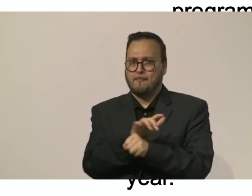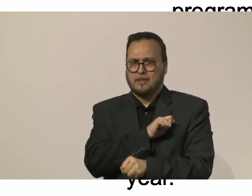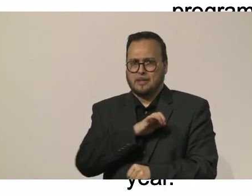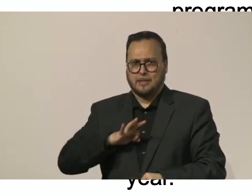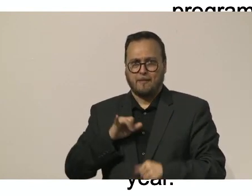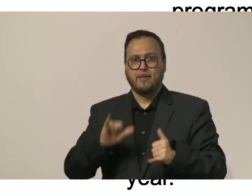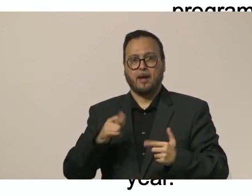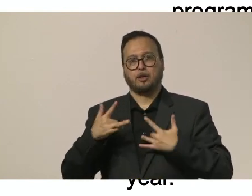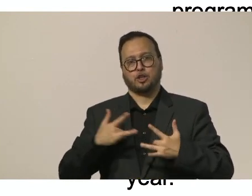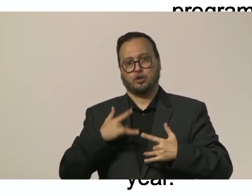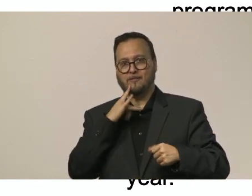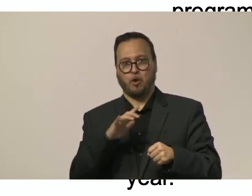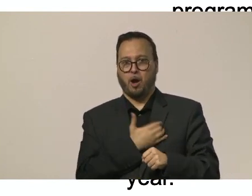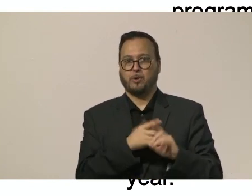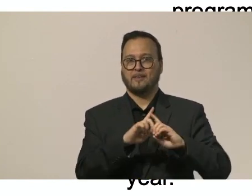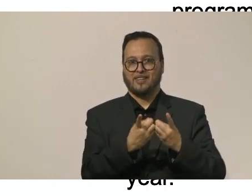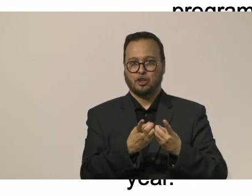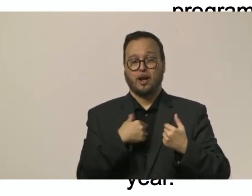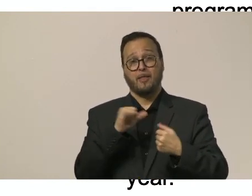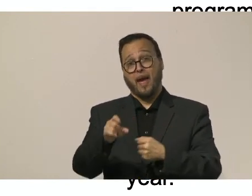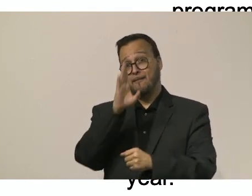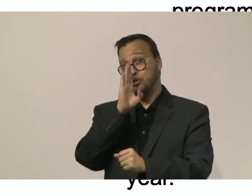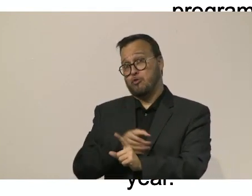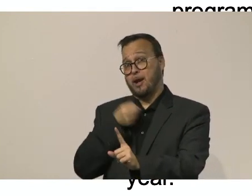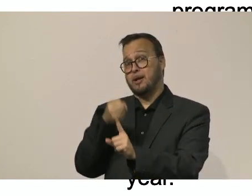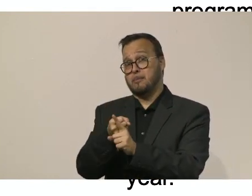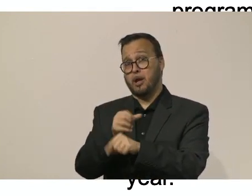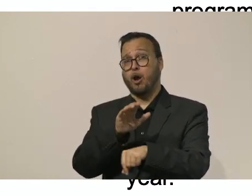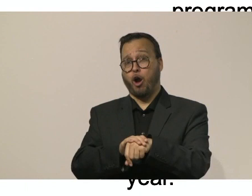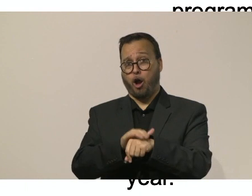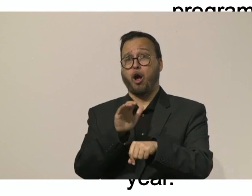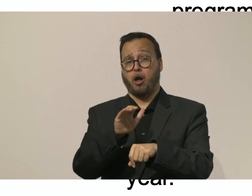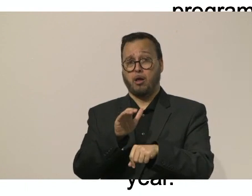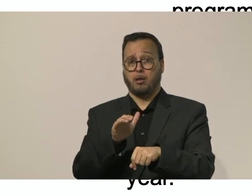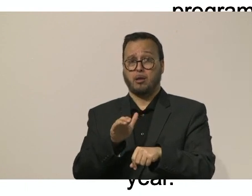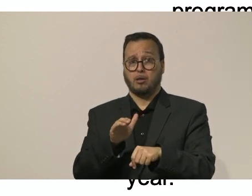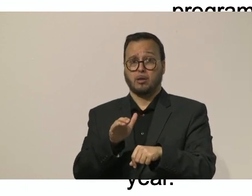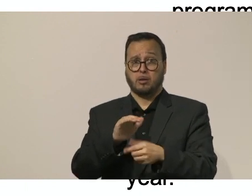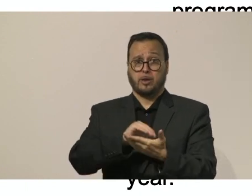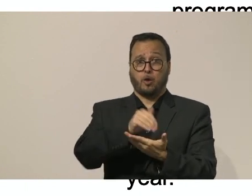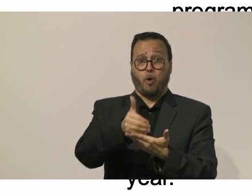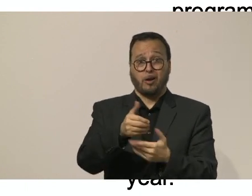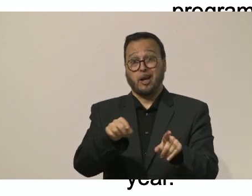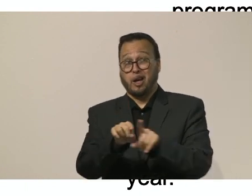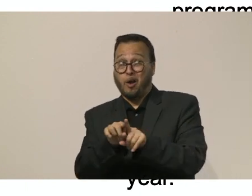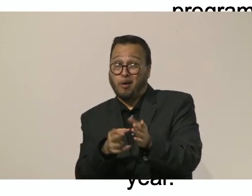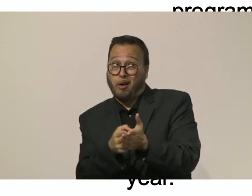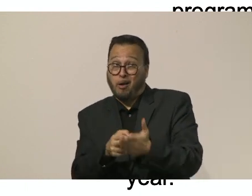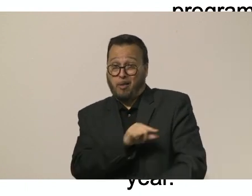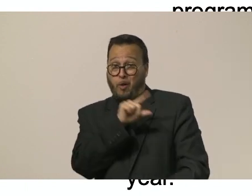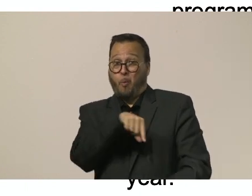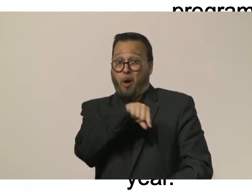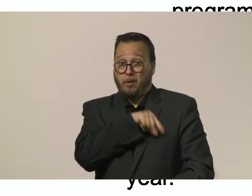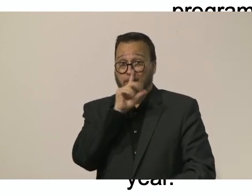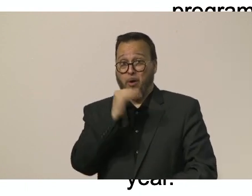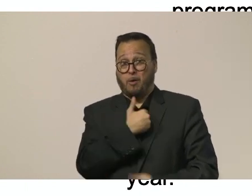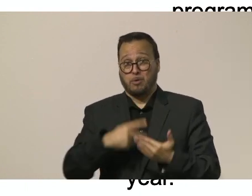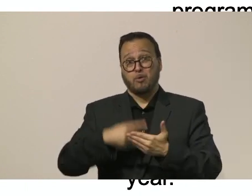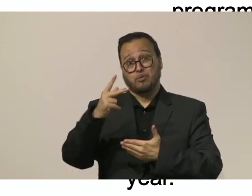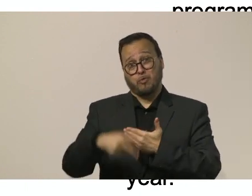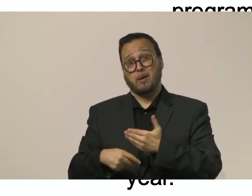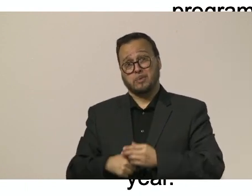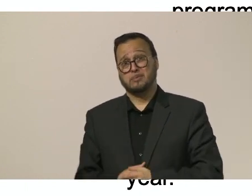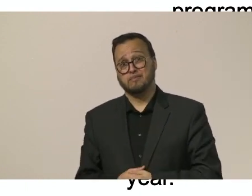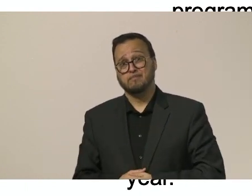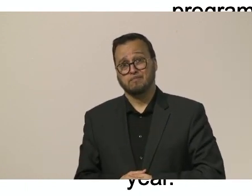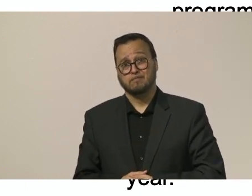division and has a direct impact on the quantity and, quite frankly, the quality of our programming.